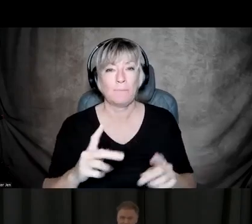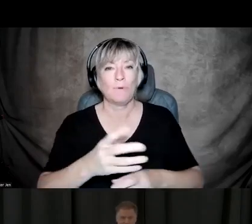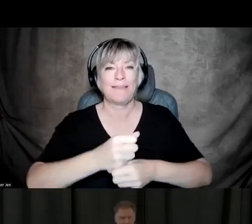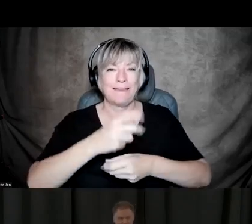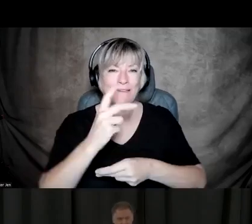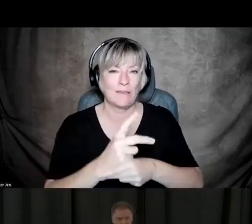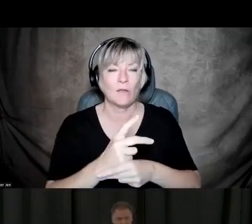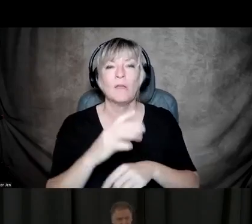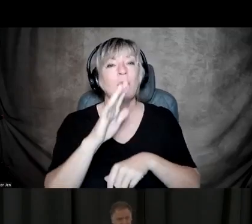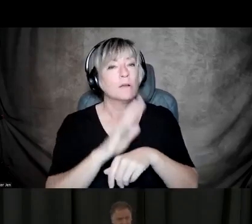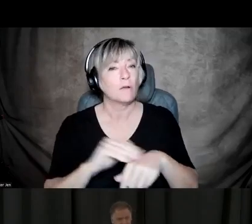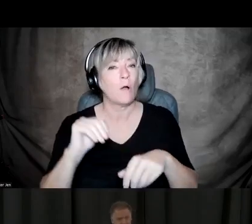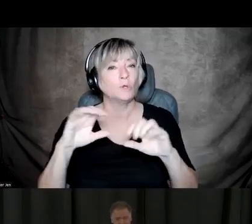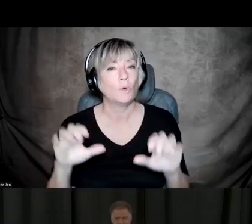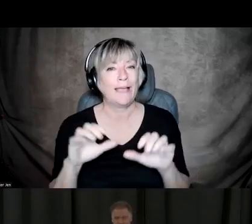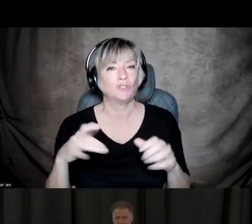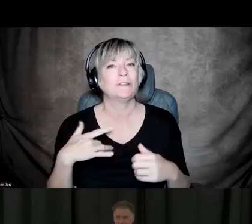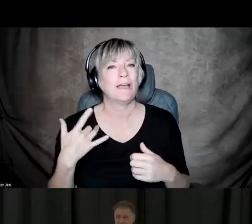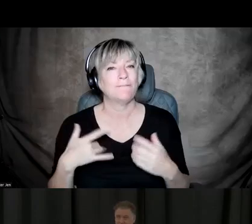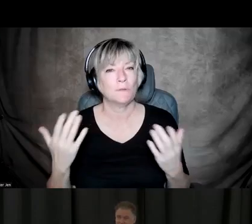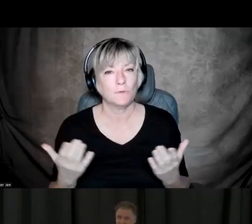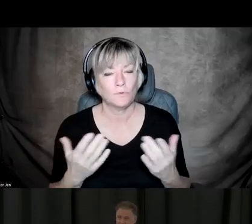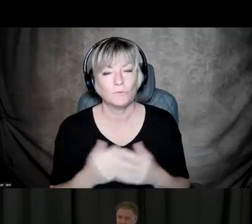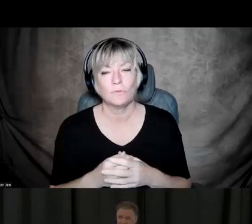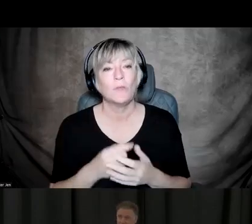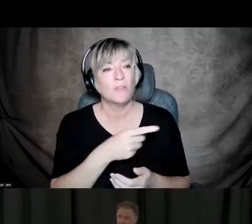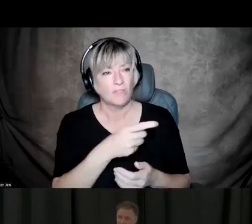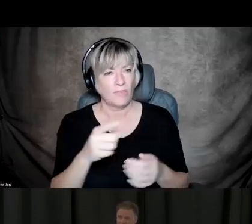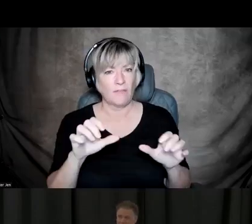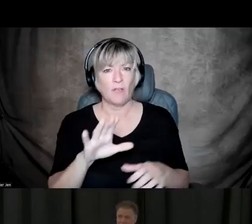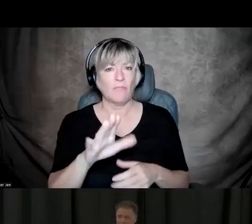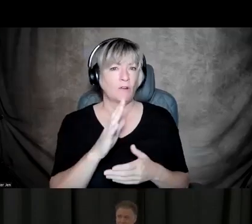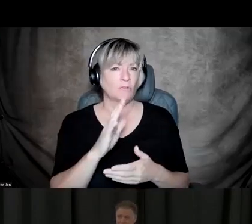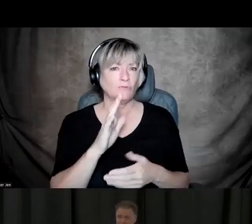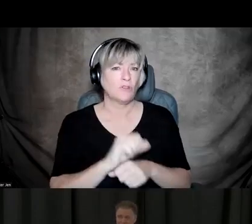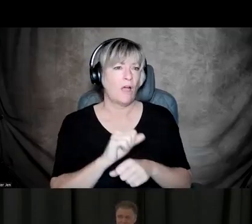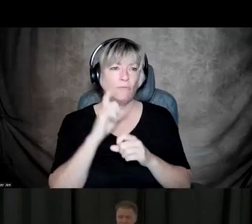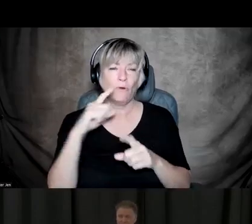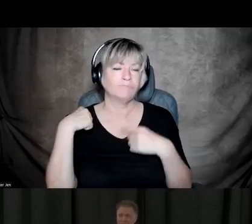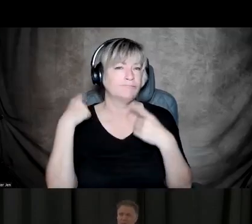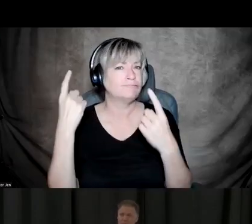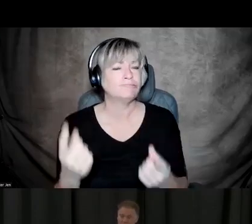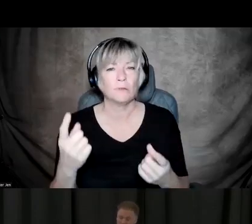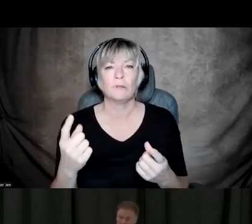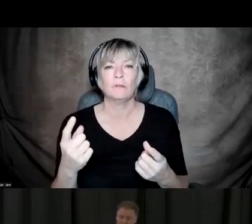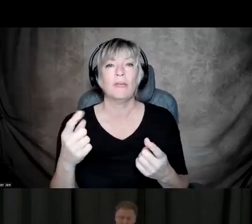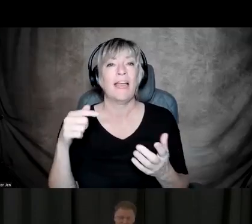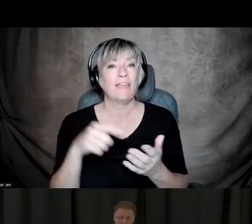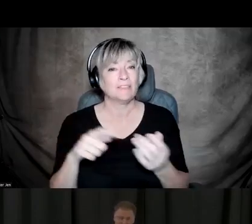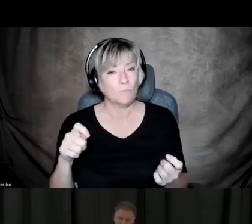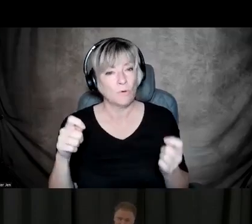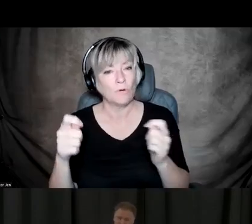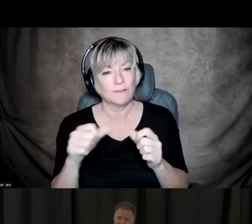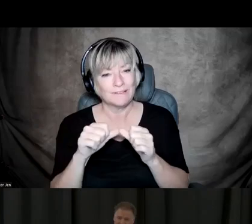this call to action that I feel here, which is, look, they've done their part for quite a long time now, and this movement continues. And I